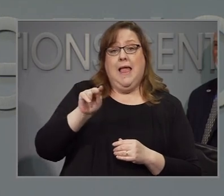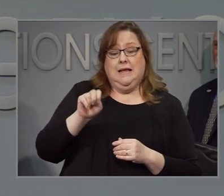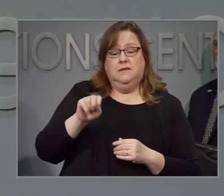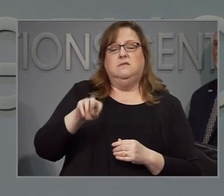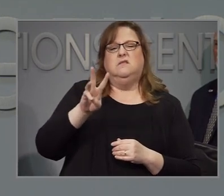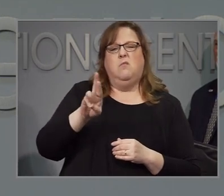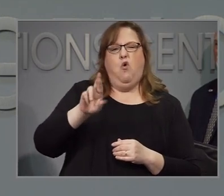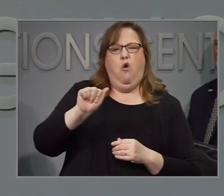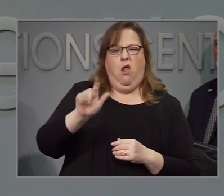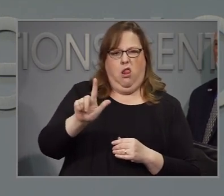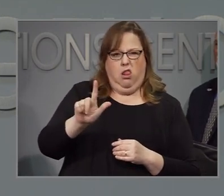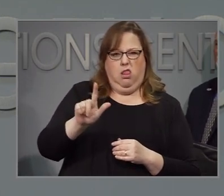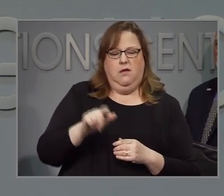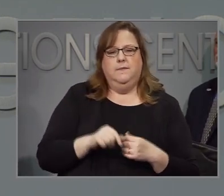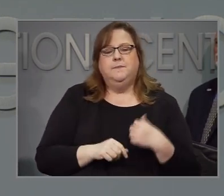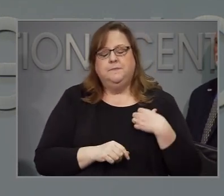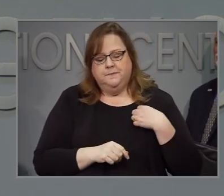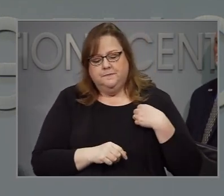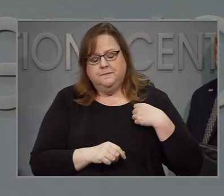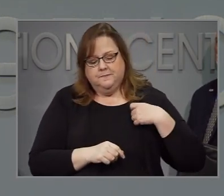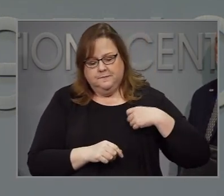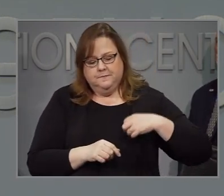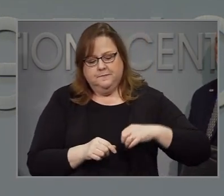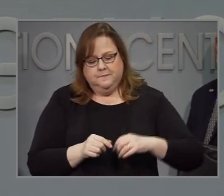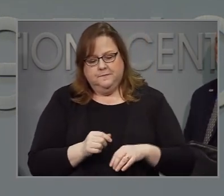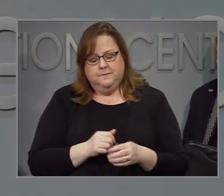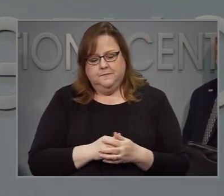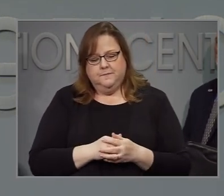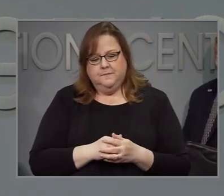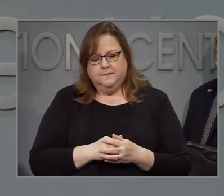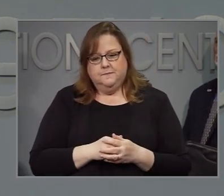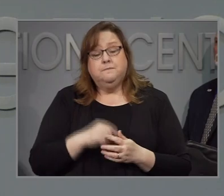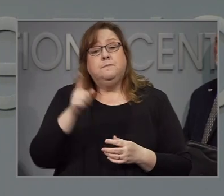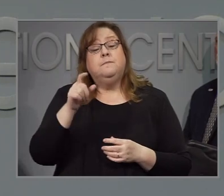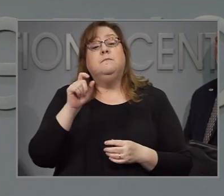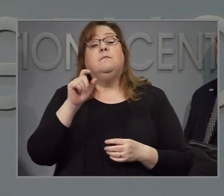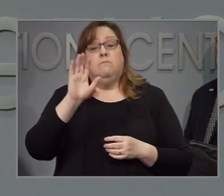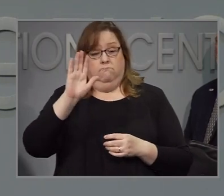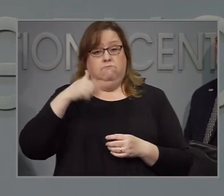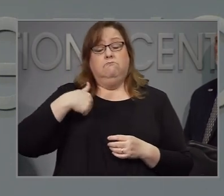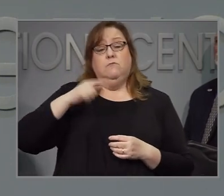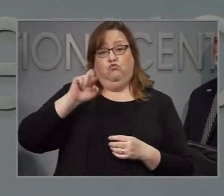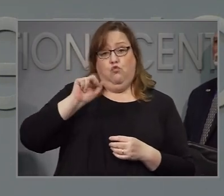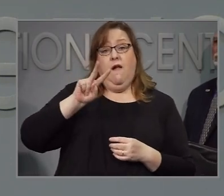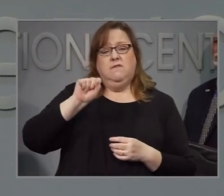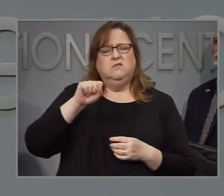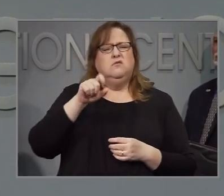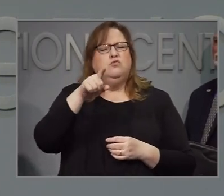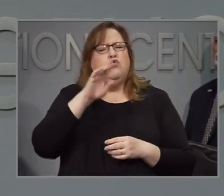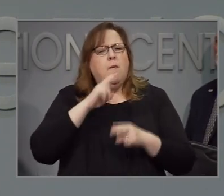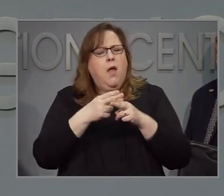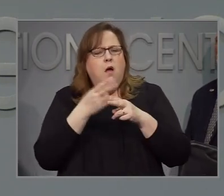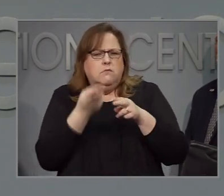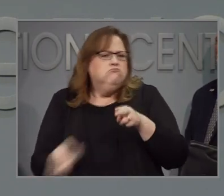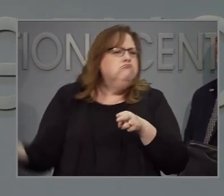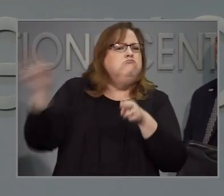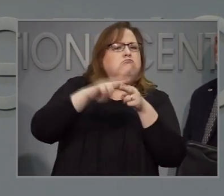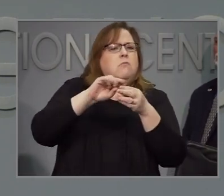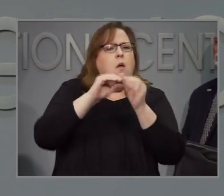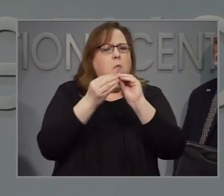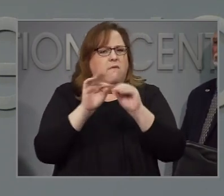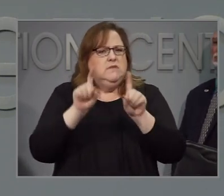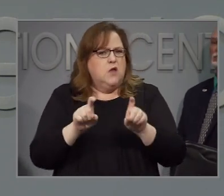Yeah, thank you. Travis Fain, WRAL. We're talking about surging our testing, but if you look at the 7-day rolling average of number of tests